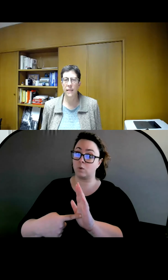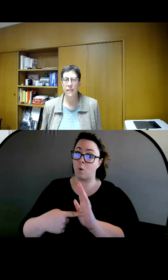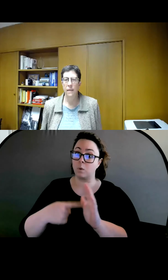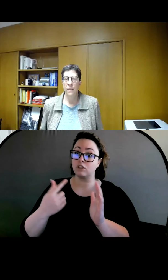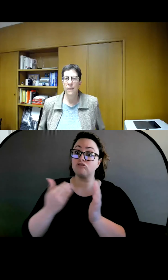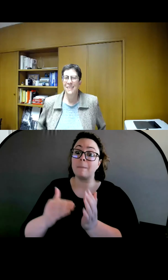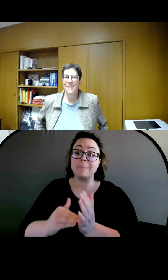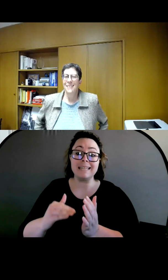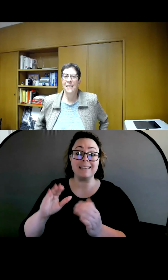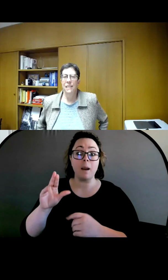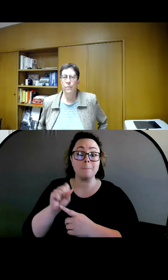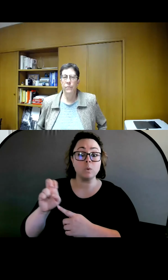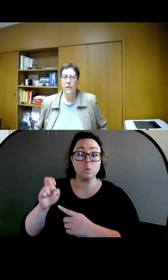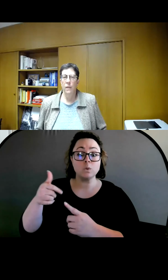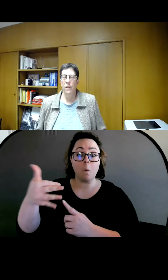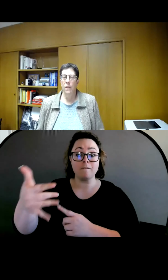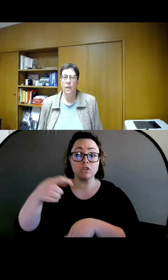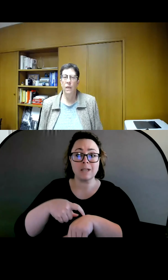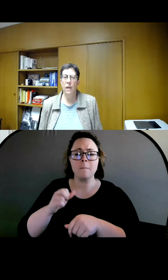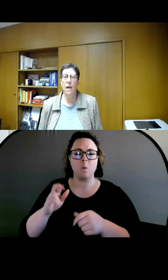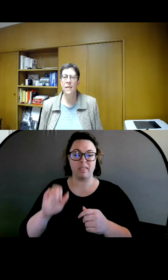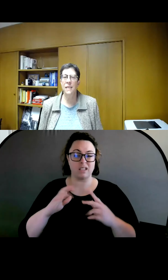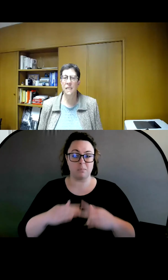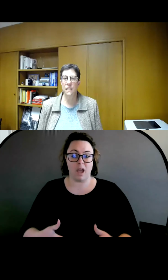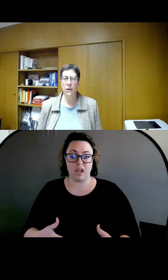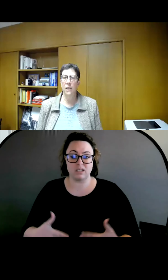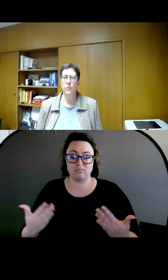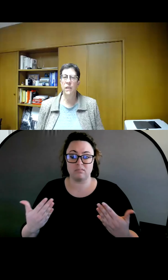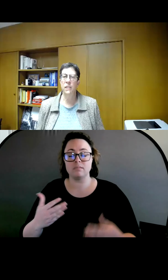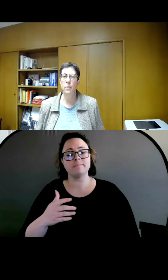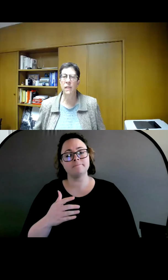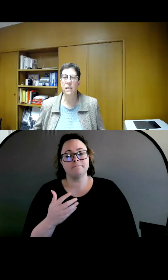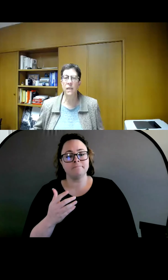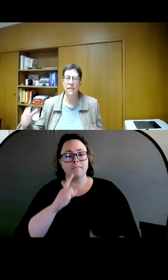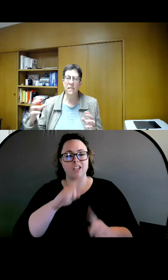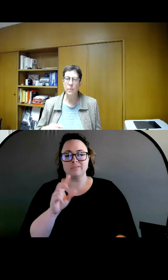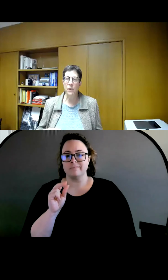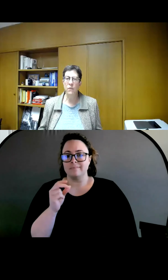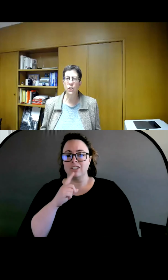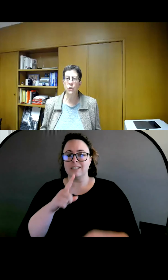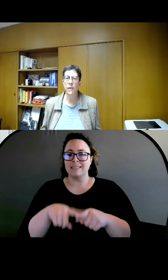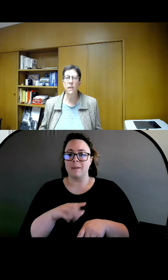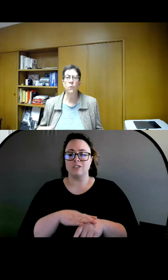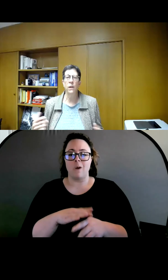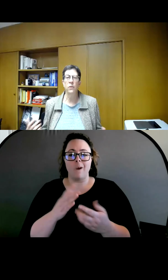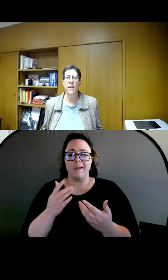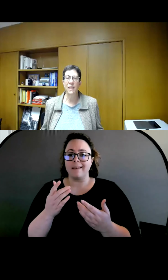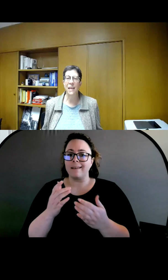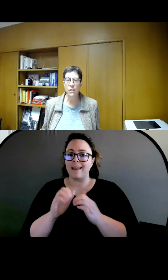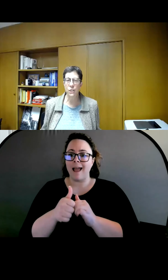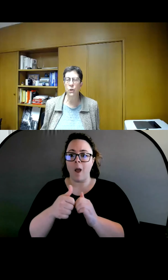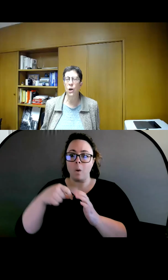repeated abuse over time, or just that's the way the body goes? Yeah, not necessarily, because it depends on like the depth of injury, what